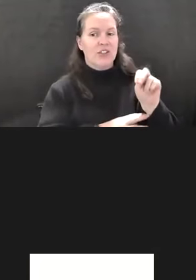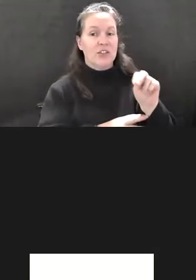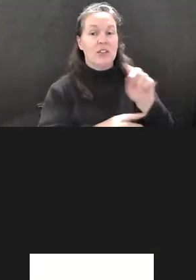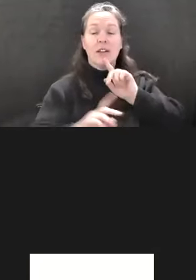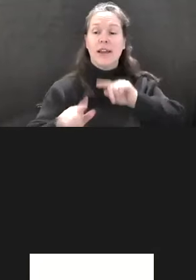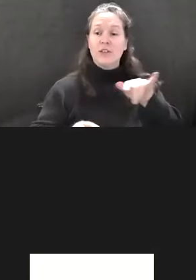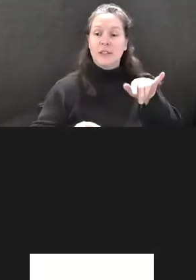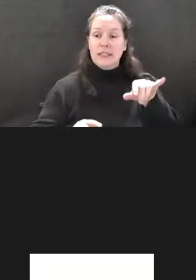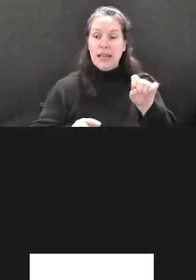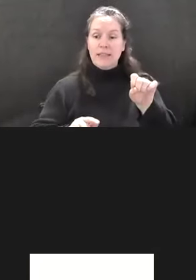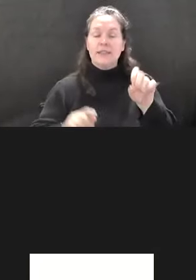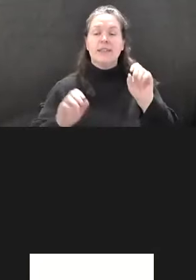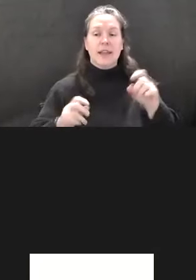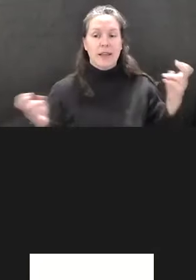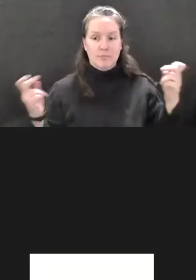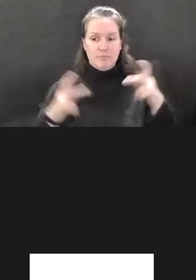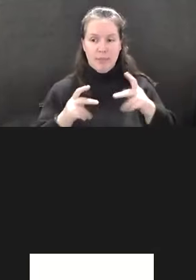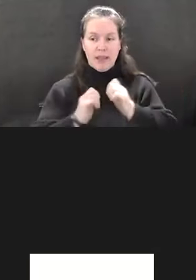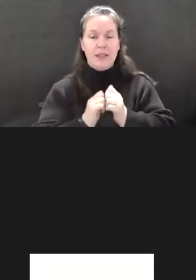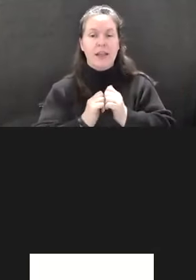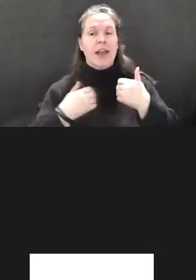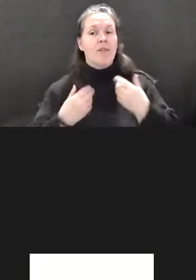come back and have more discussion on